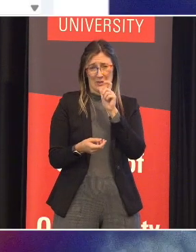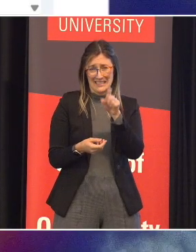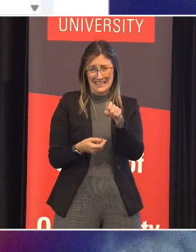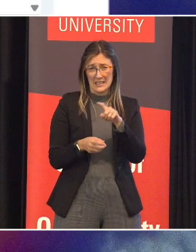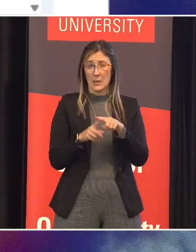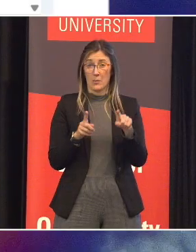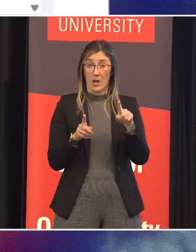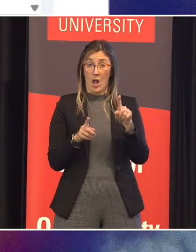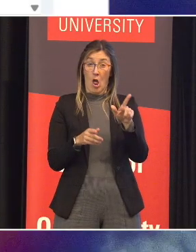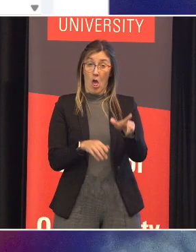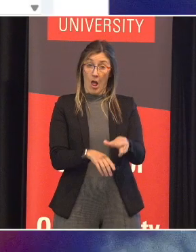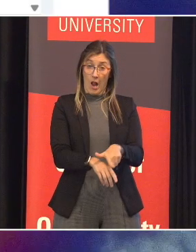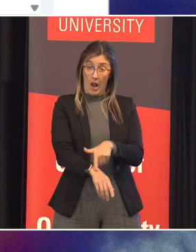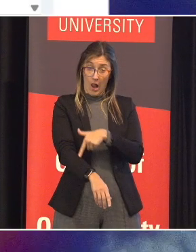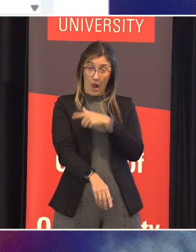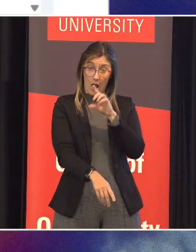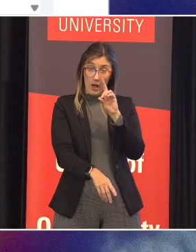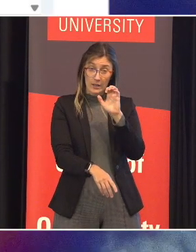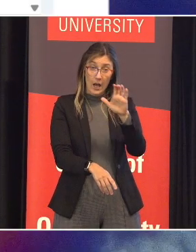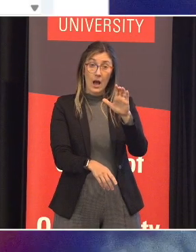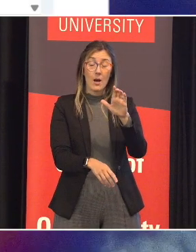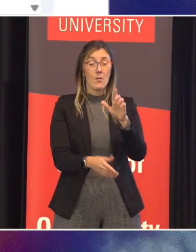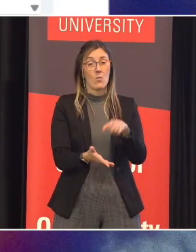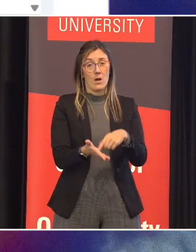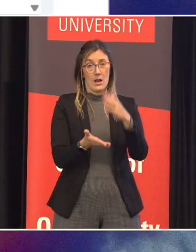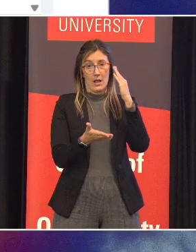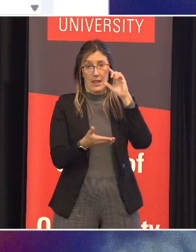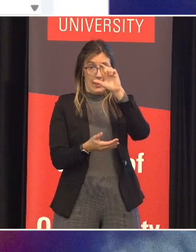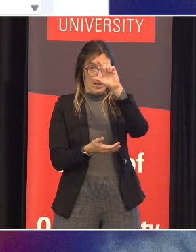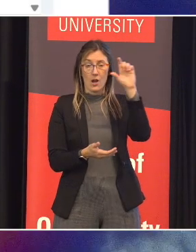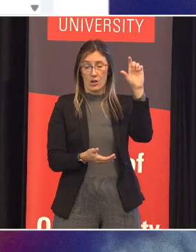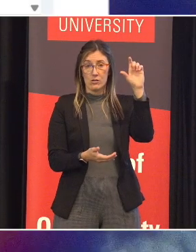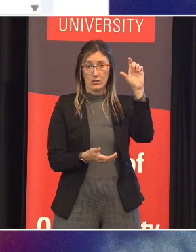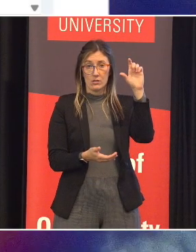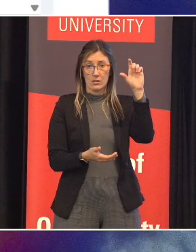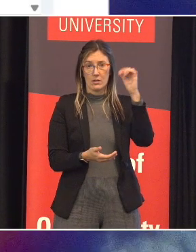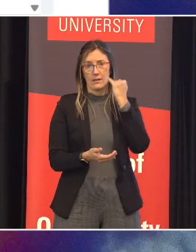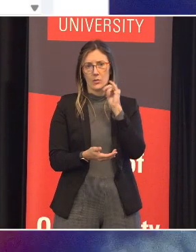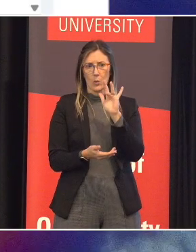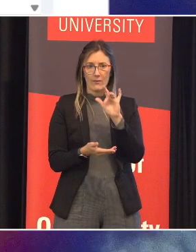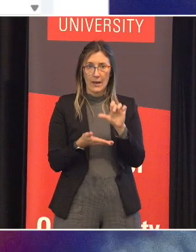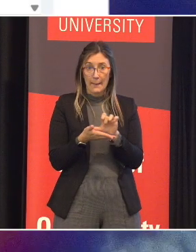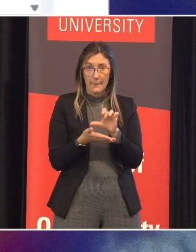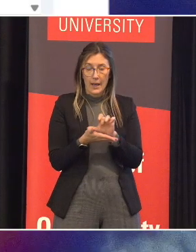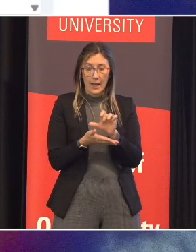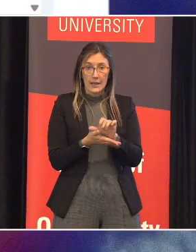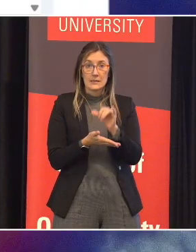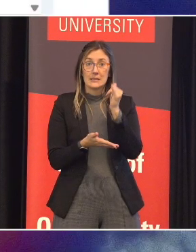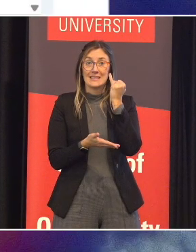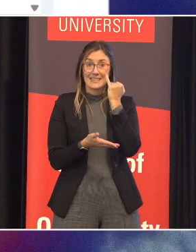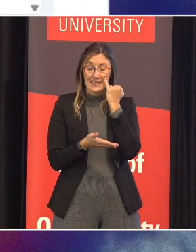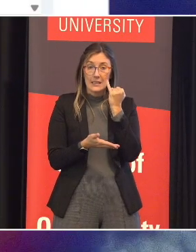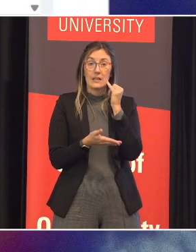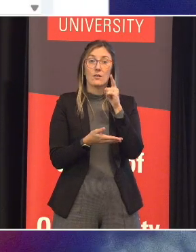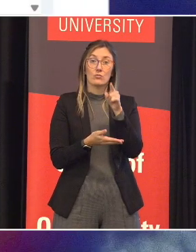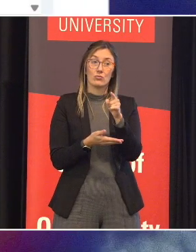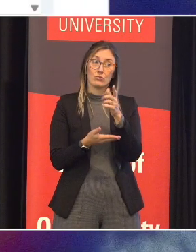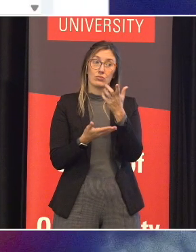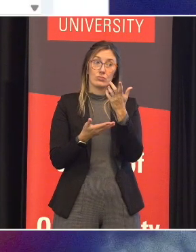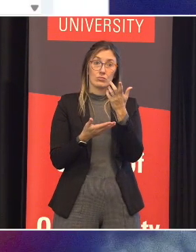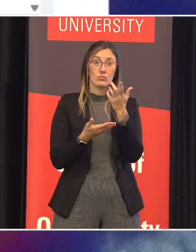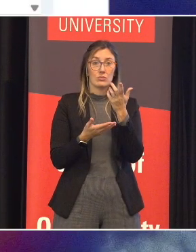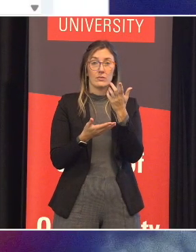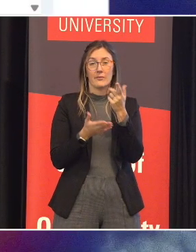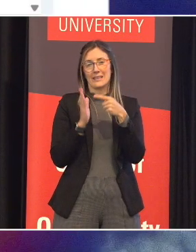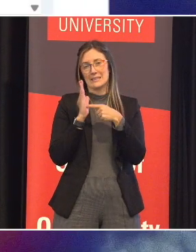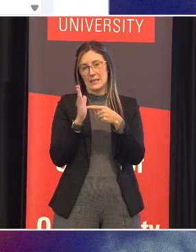reader gets to the top of that document, if you're repeating it across the top, it breaks their reading. So if you want to say, I see this in